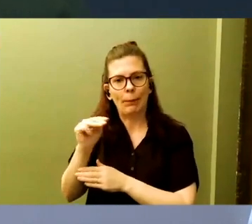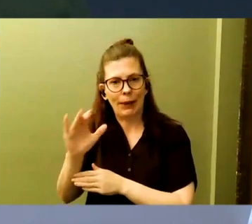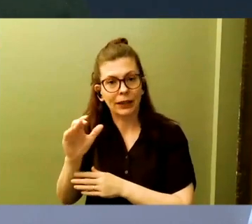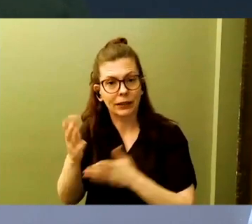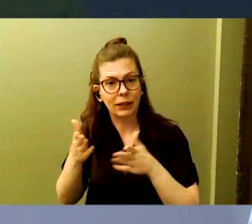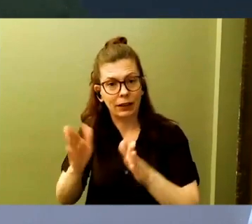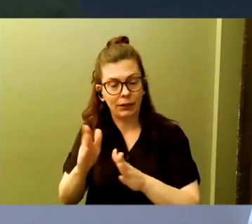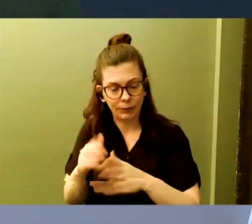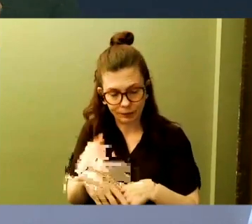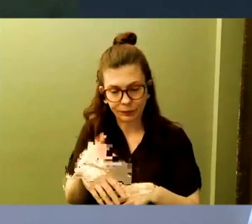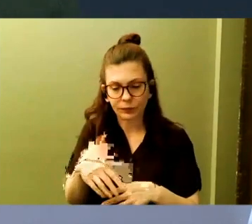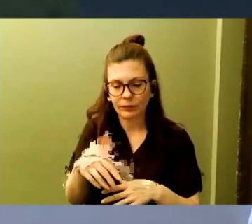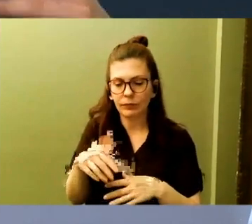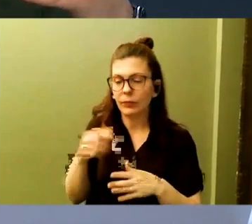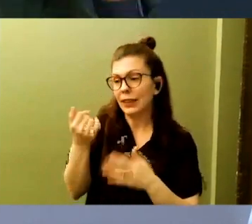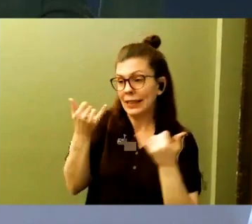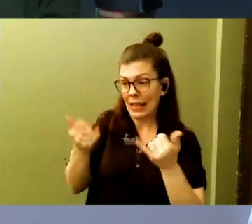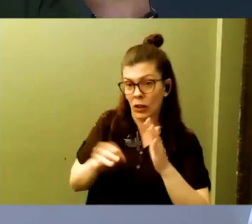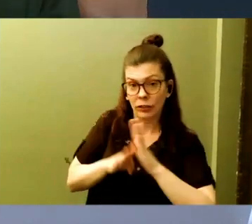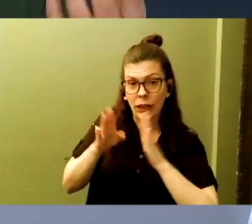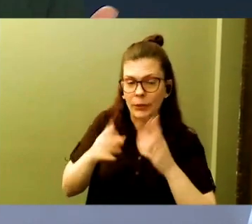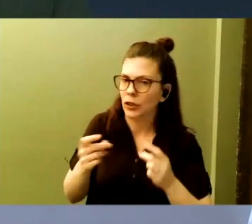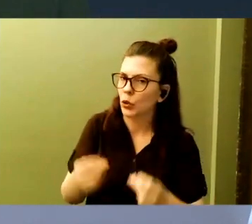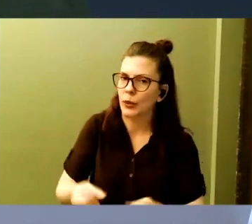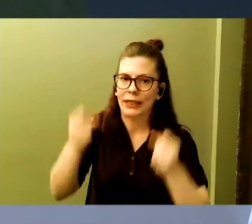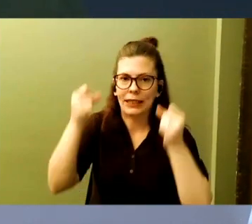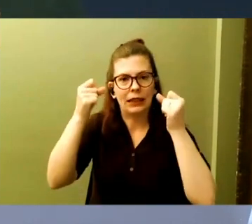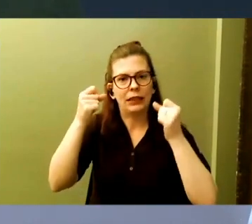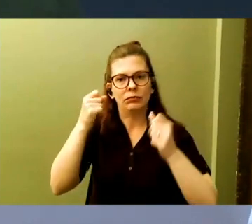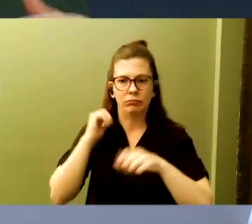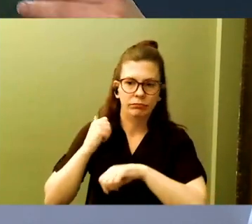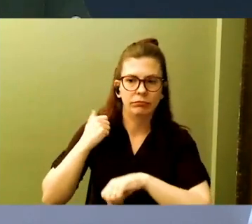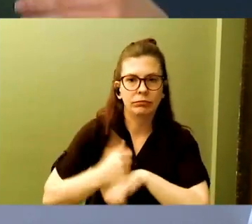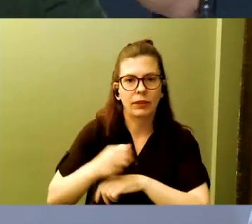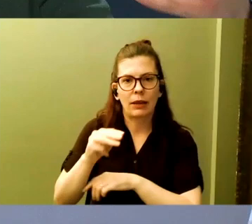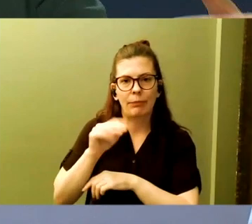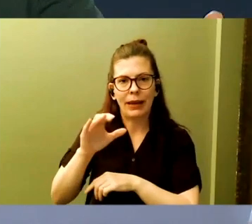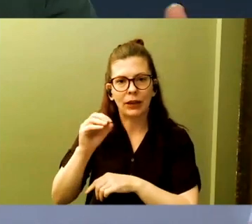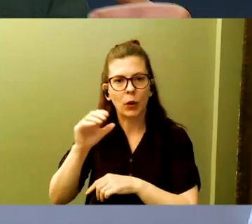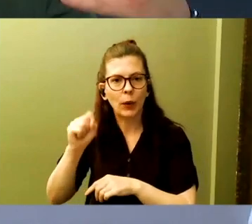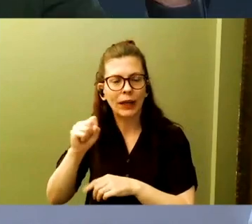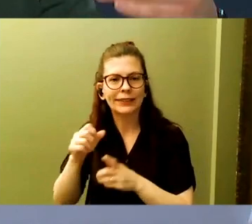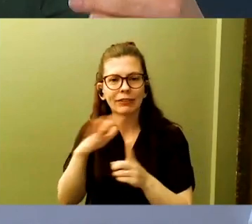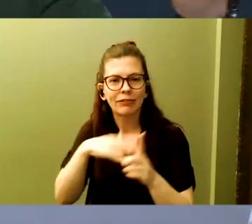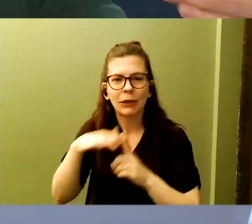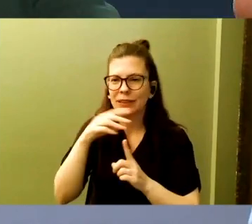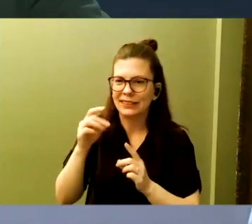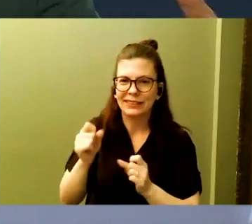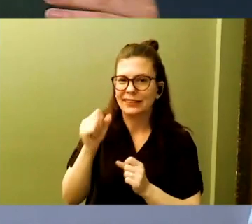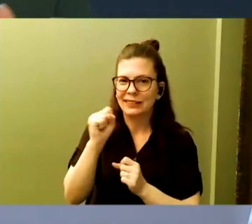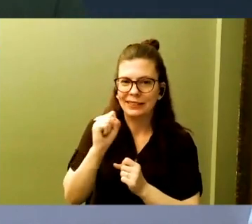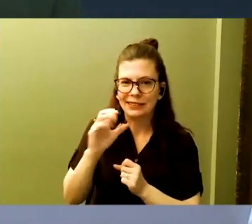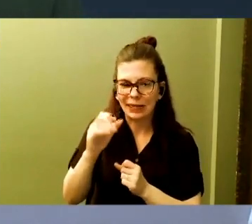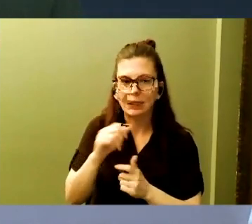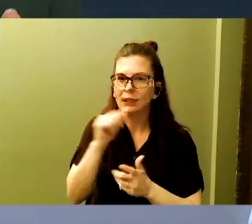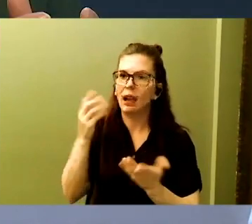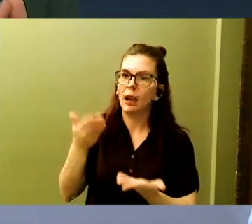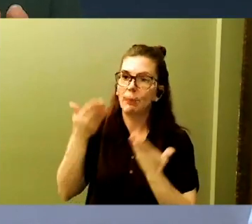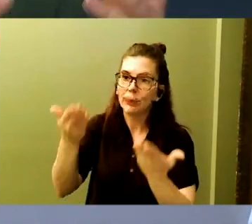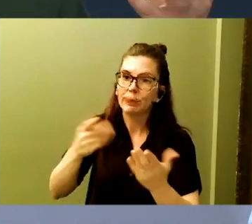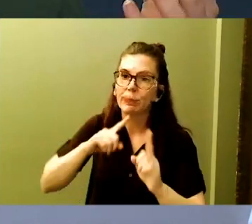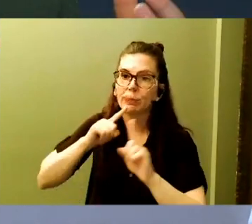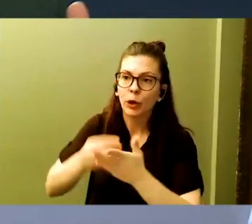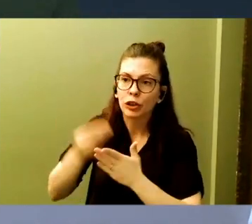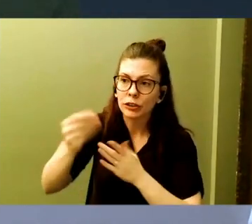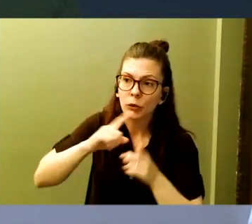now these developers can quickly provision macOS environments in seconds rather than putting in a purchase order and waiting for weeks. If,